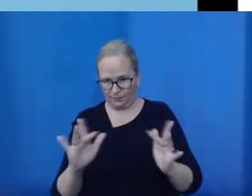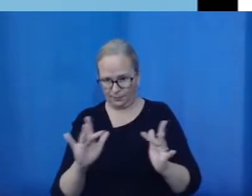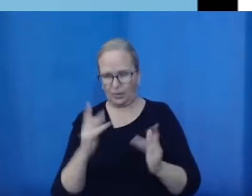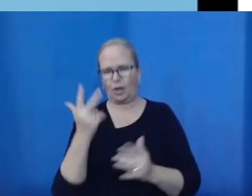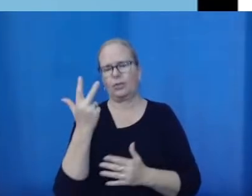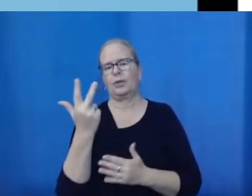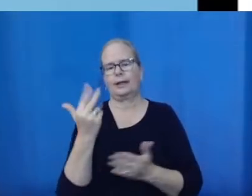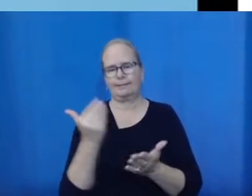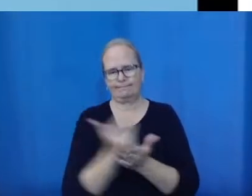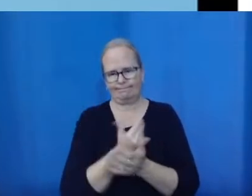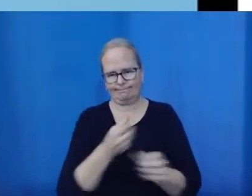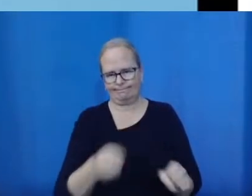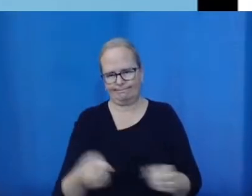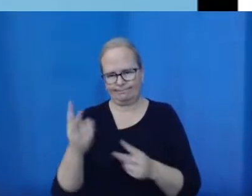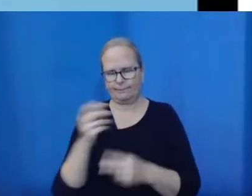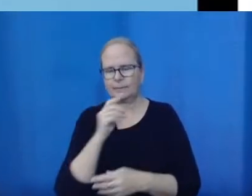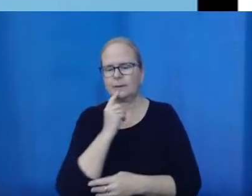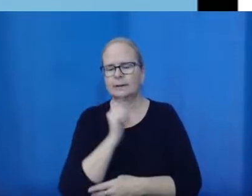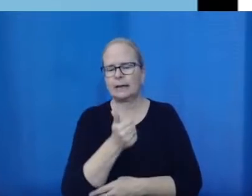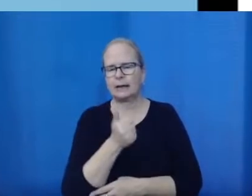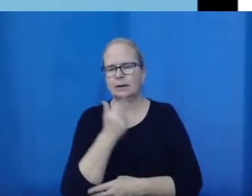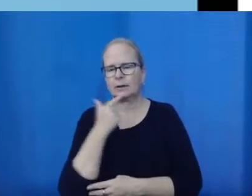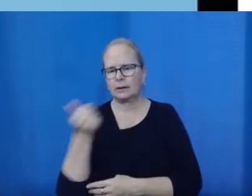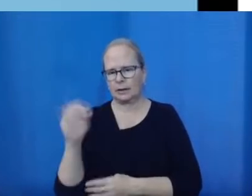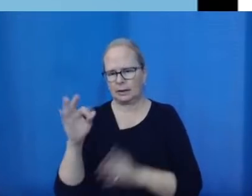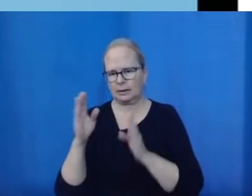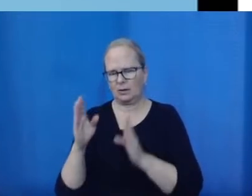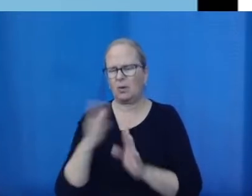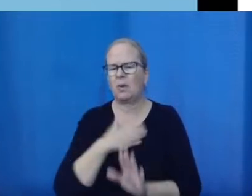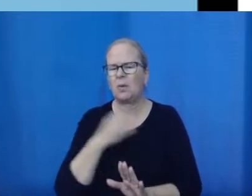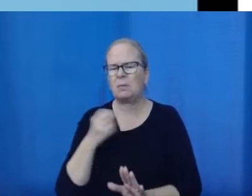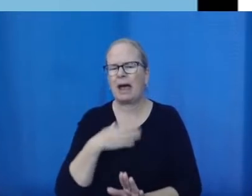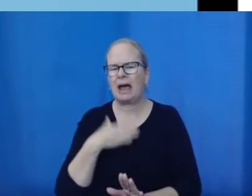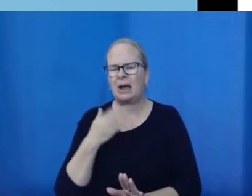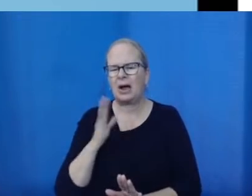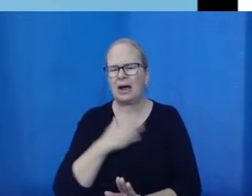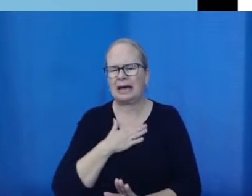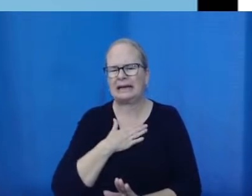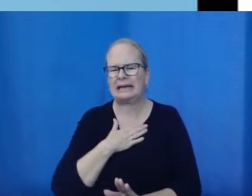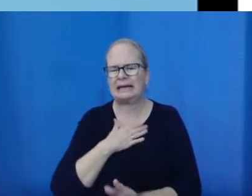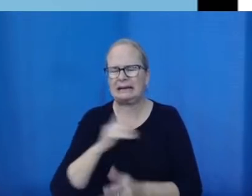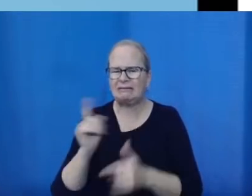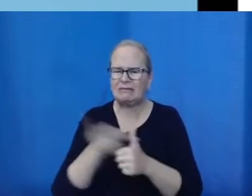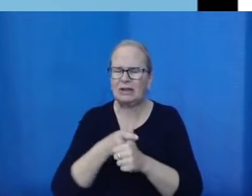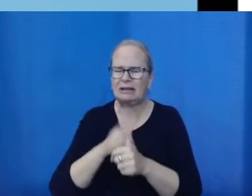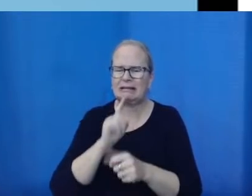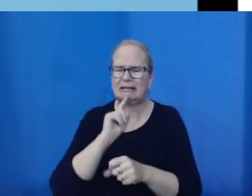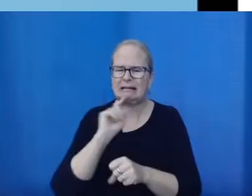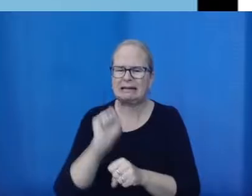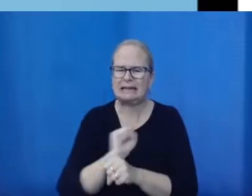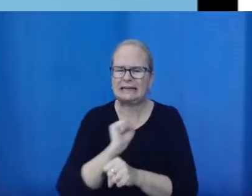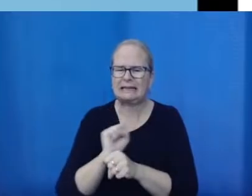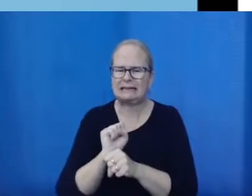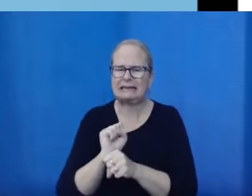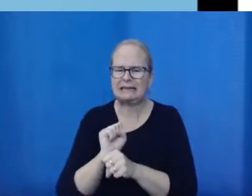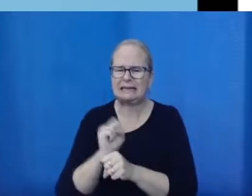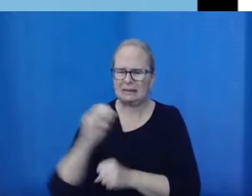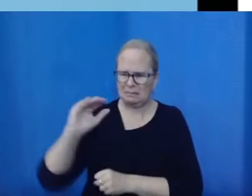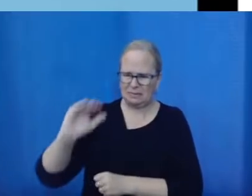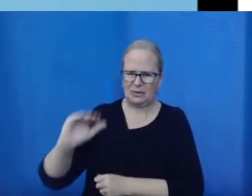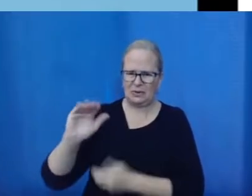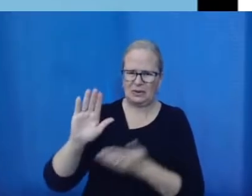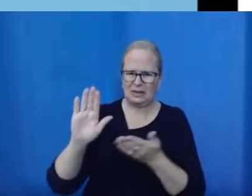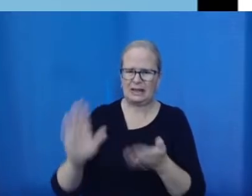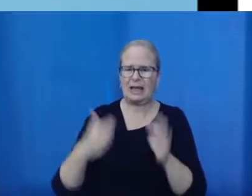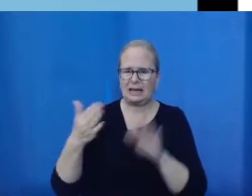our first true pediatric death. We had one 19-year-old pass away, and now we have a 14-year-old who passed away.